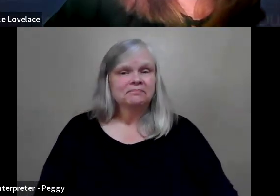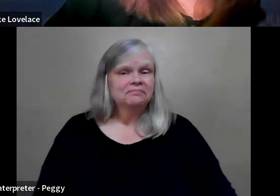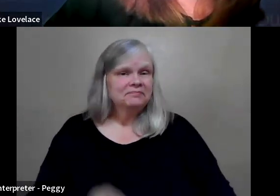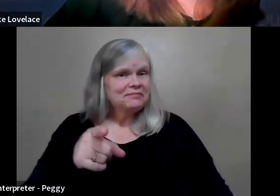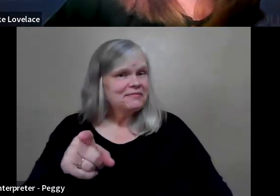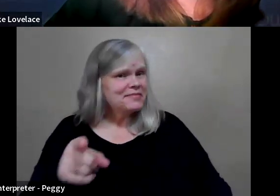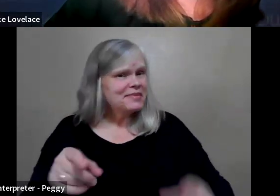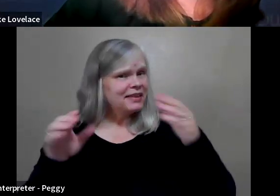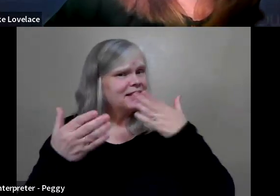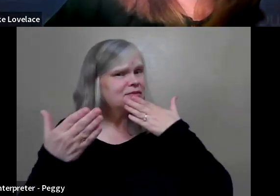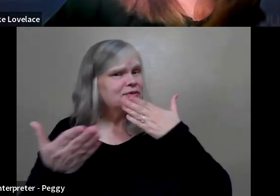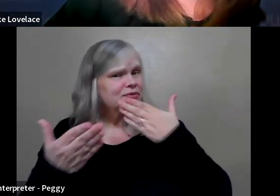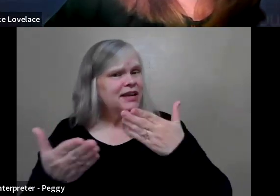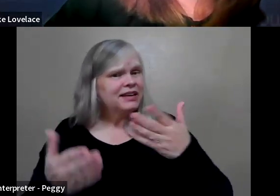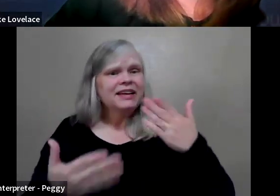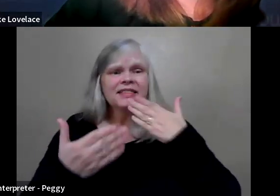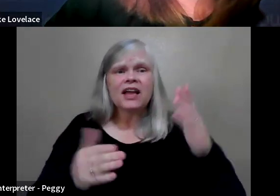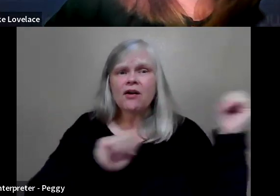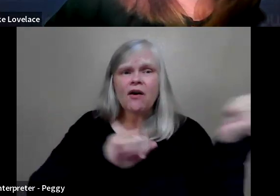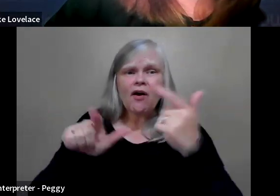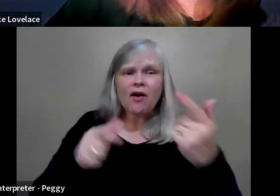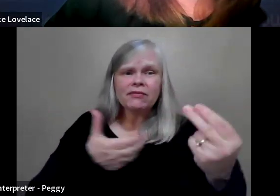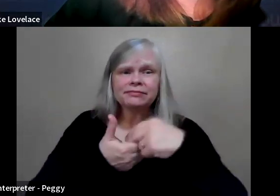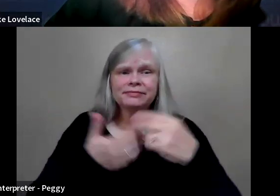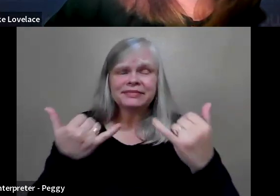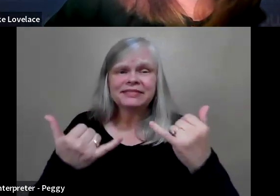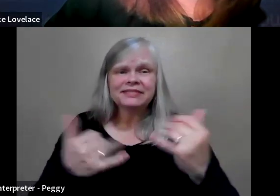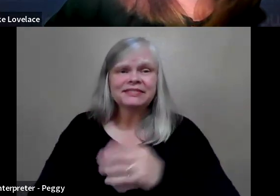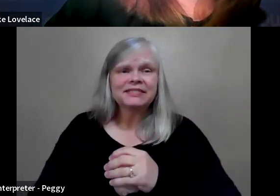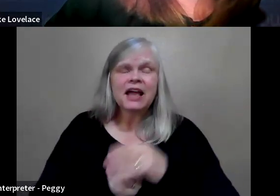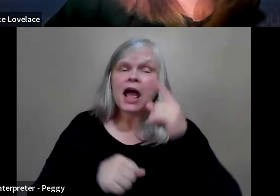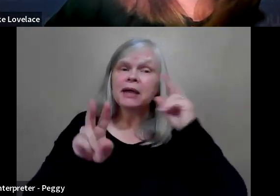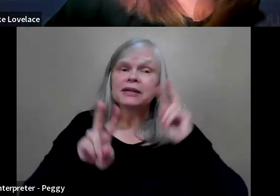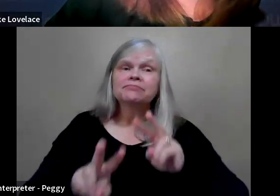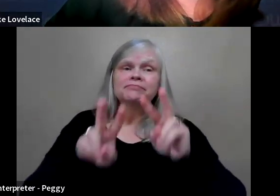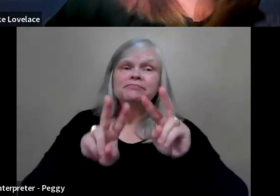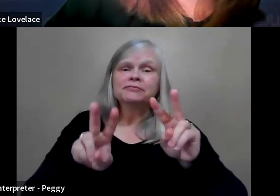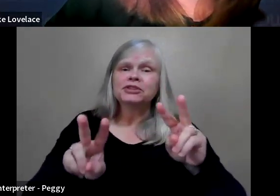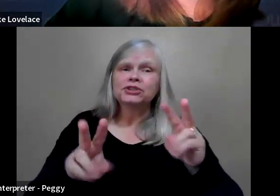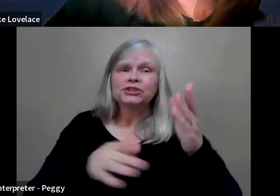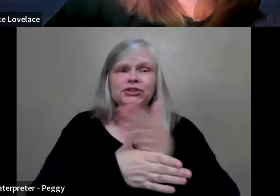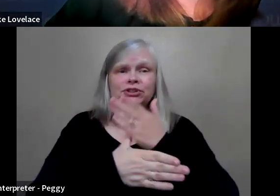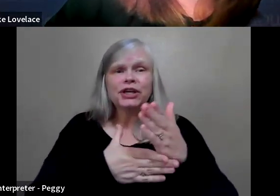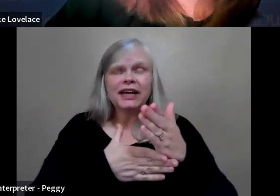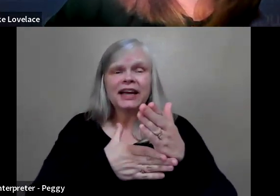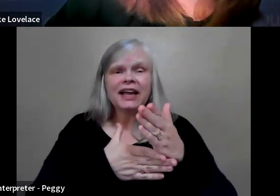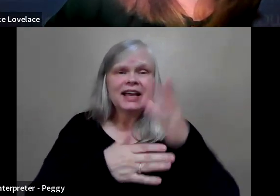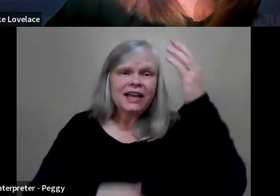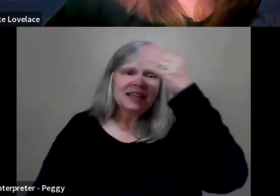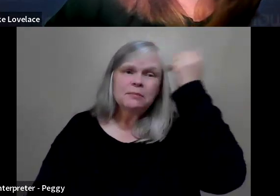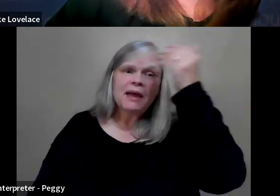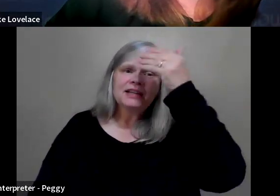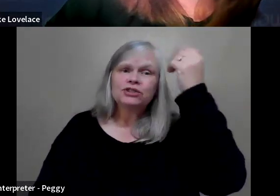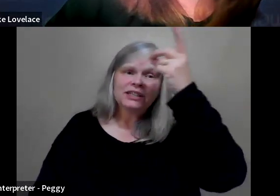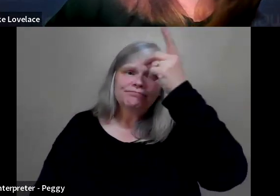Thank you so much, Julie, and thank you all for being here today. I have been looking forward to sharing this Dementia Friends program with this